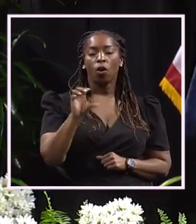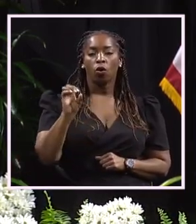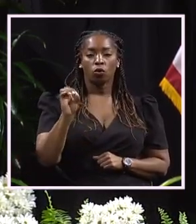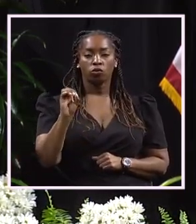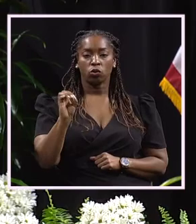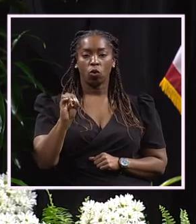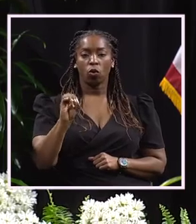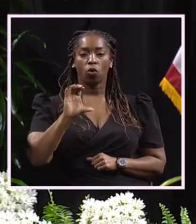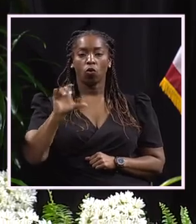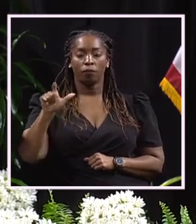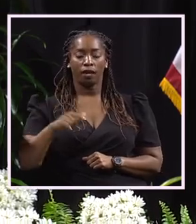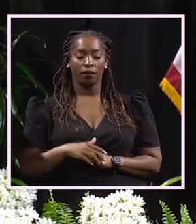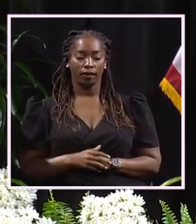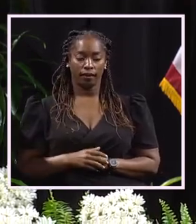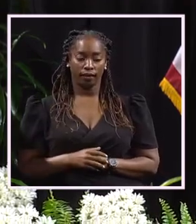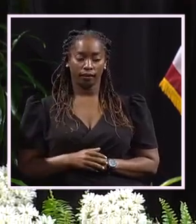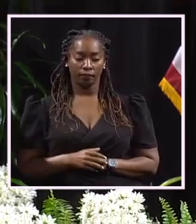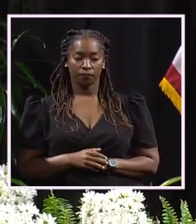laude.